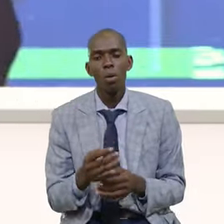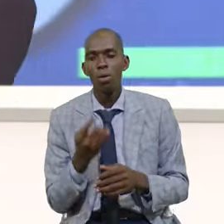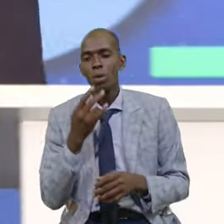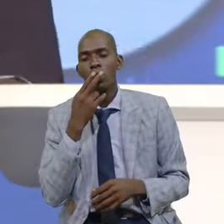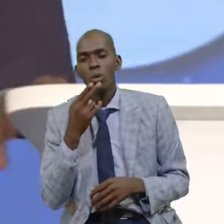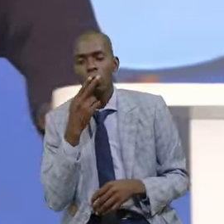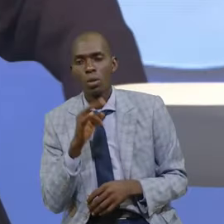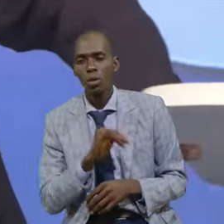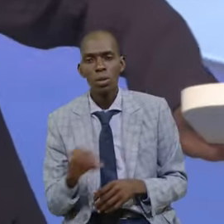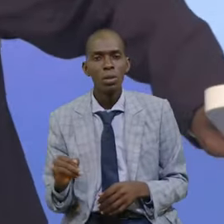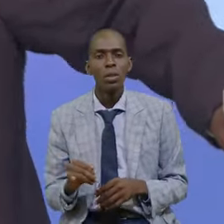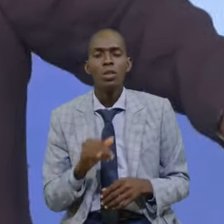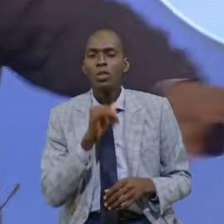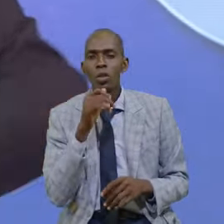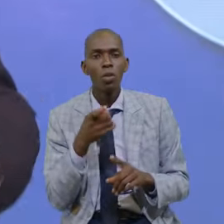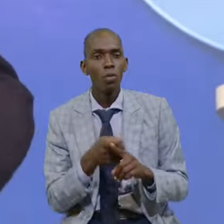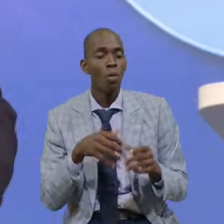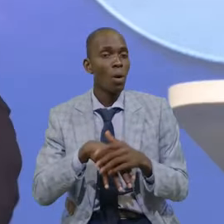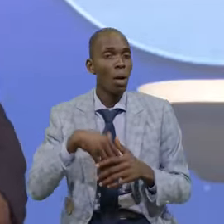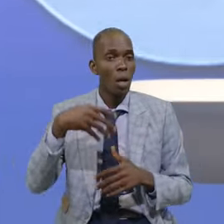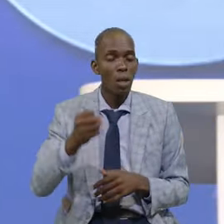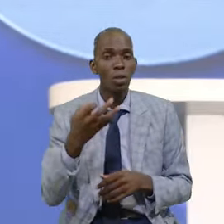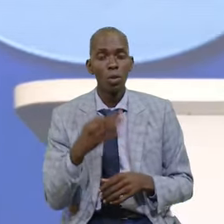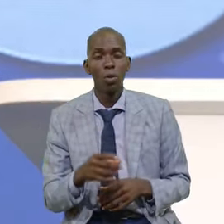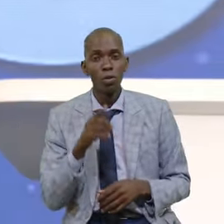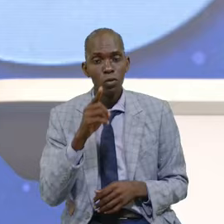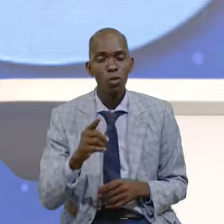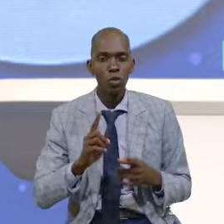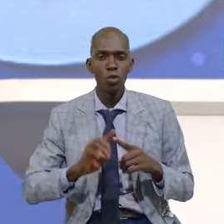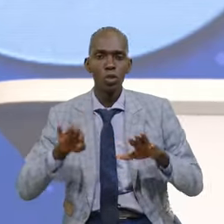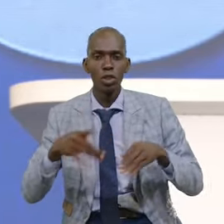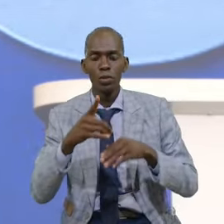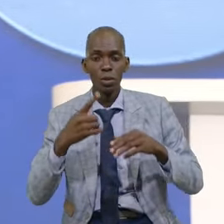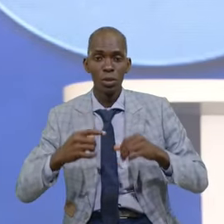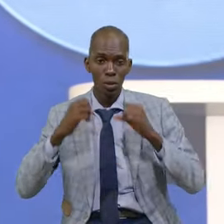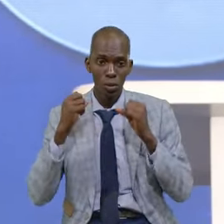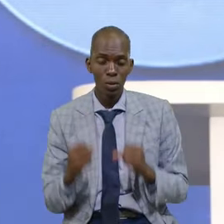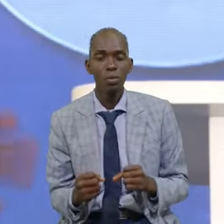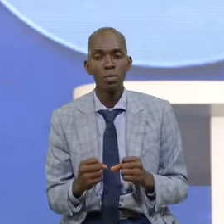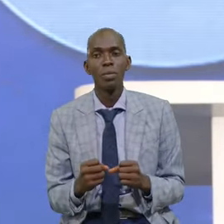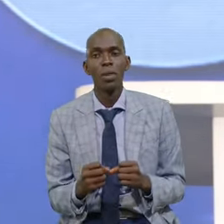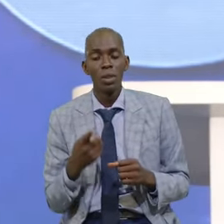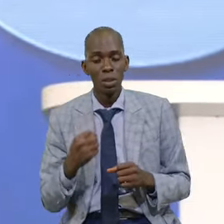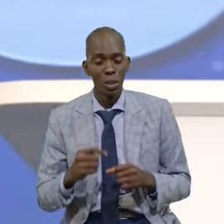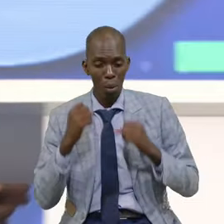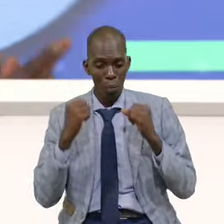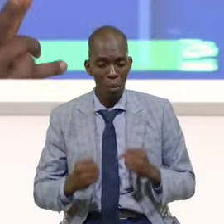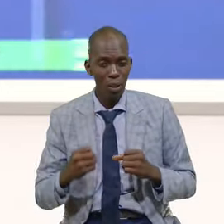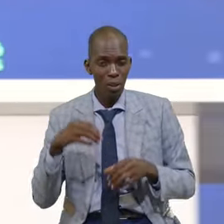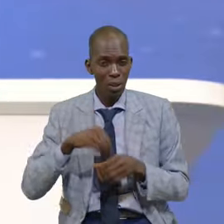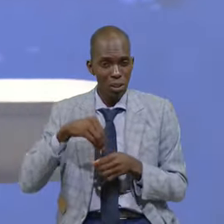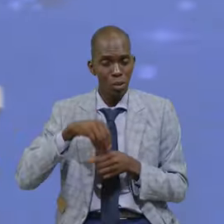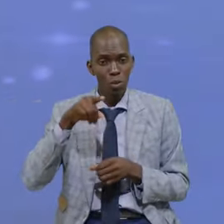from outside of you to strengthen you. The power within will work in your